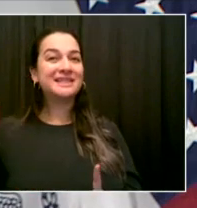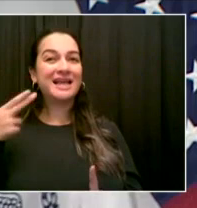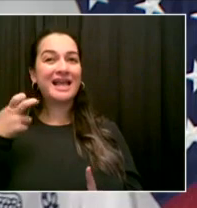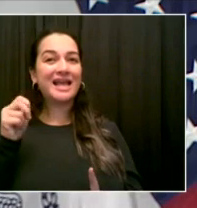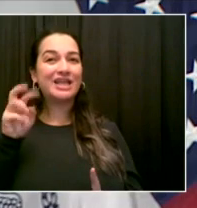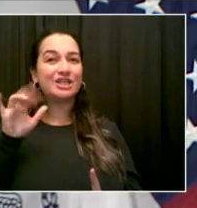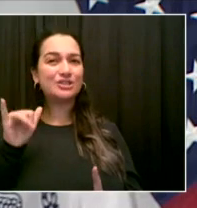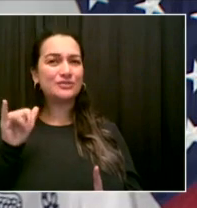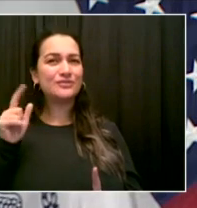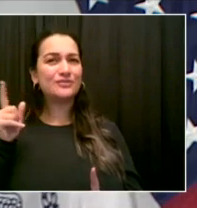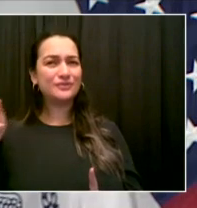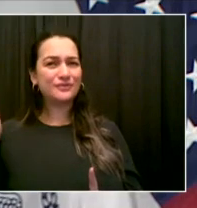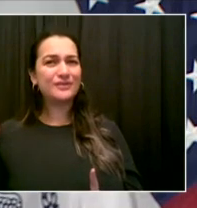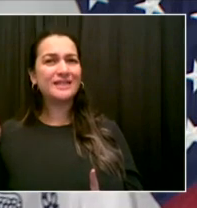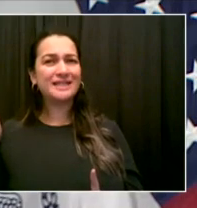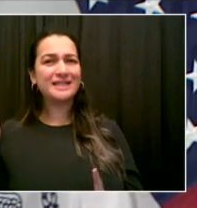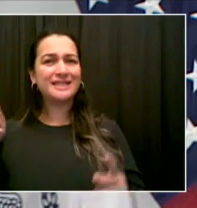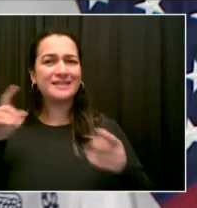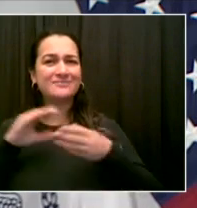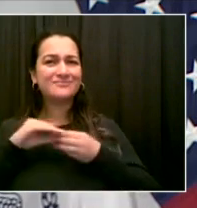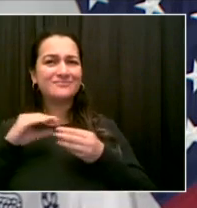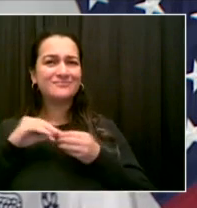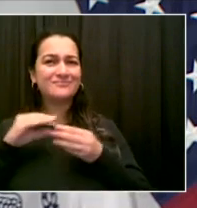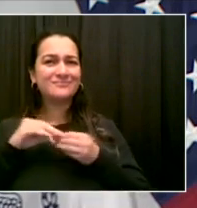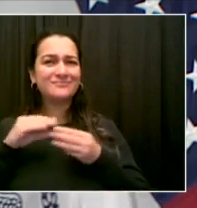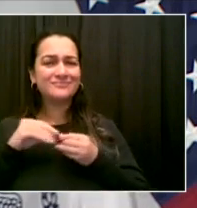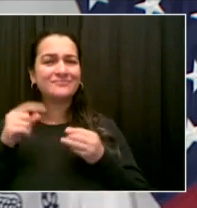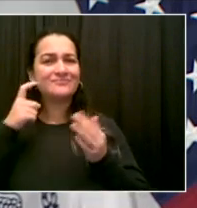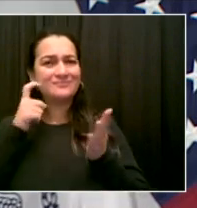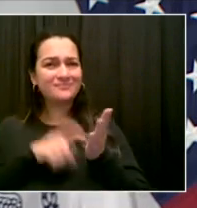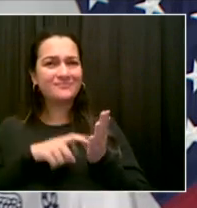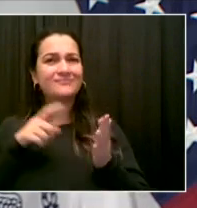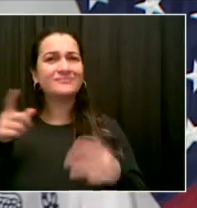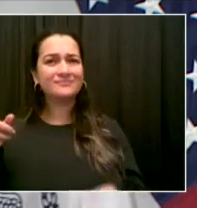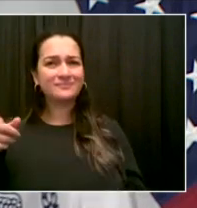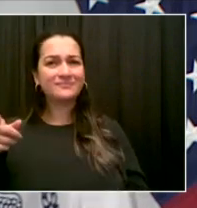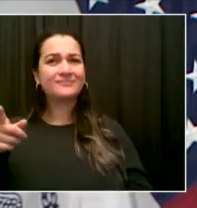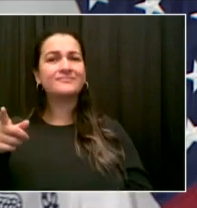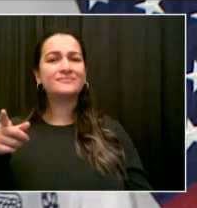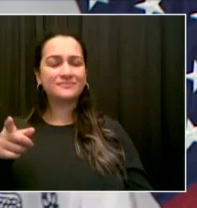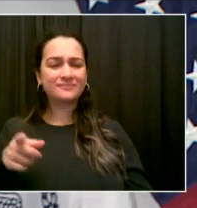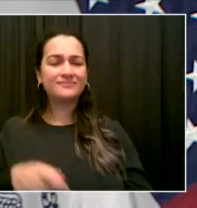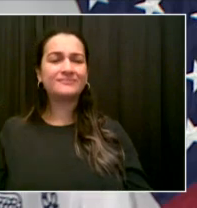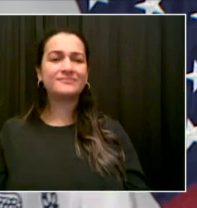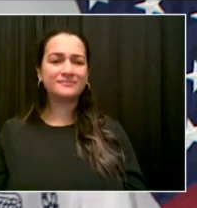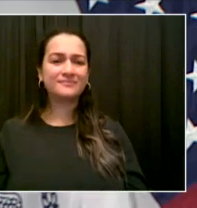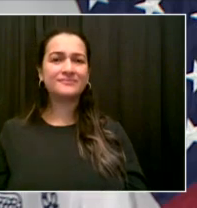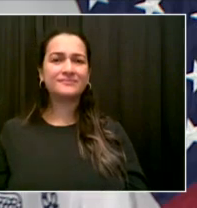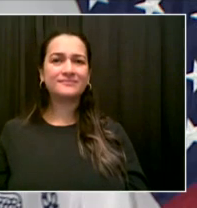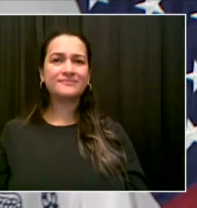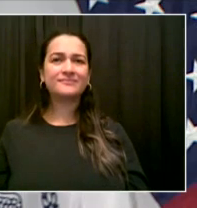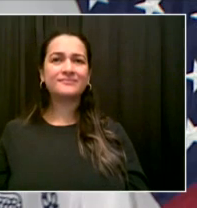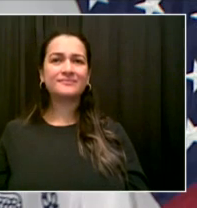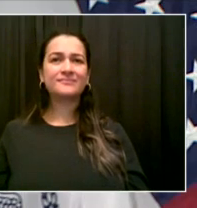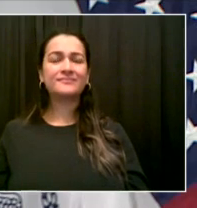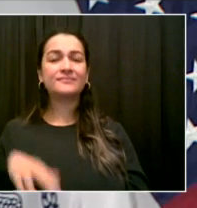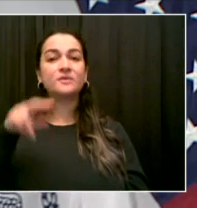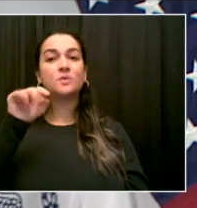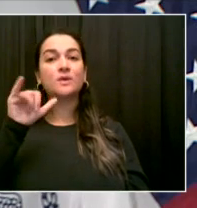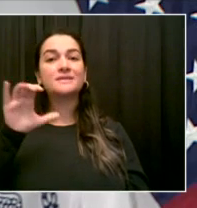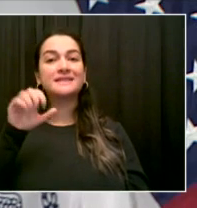rate is, quote, for starters, we are only aware of 34% of our workforce being vaccinated. And that tracks